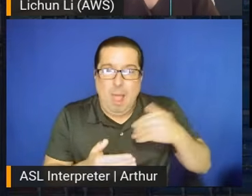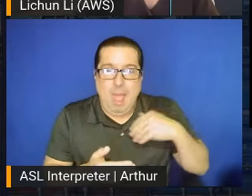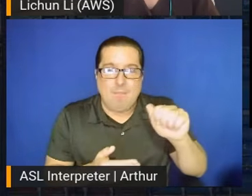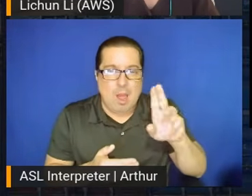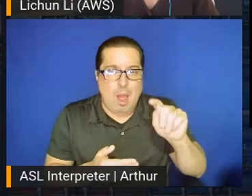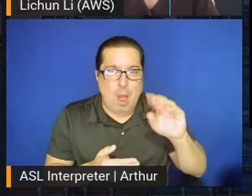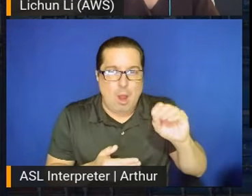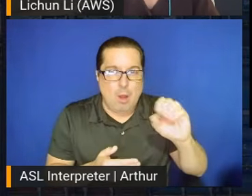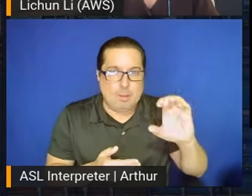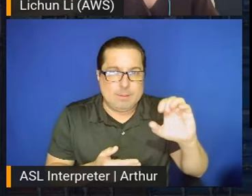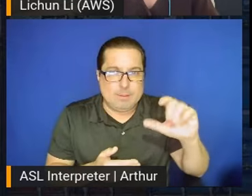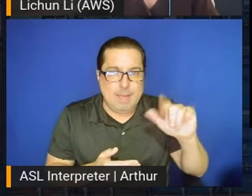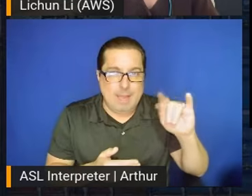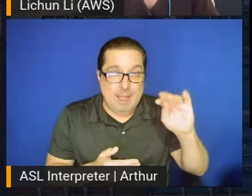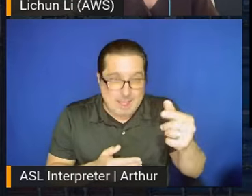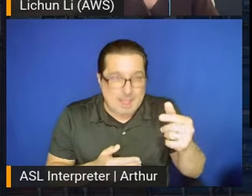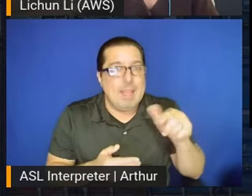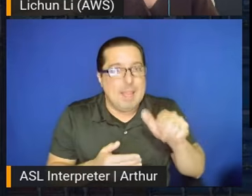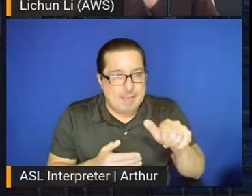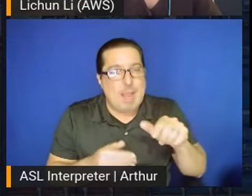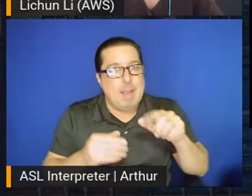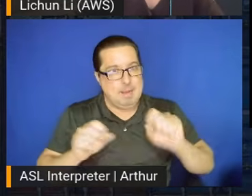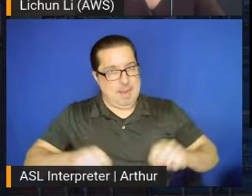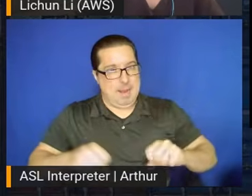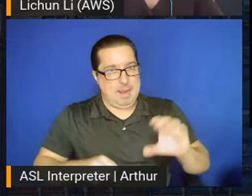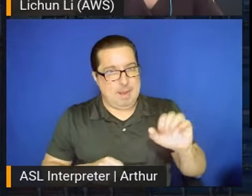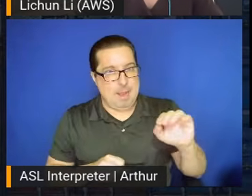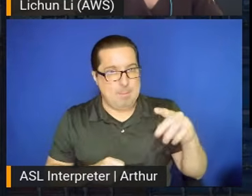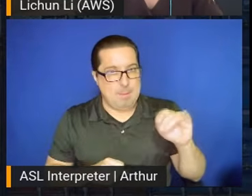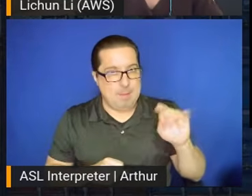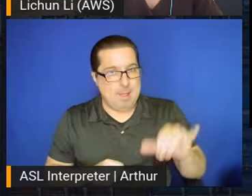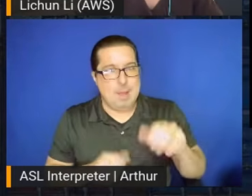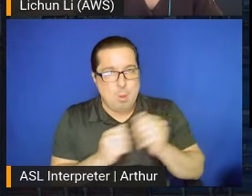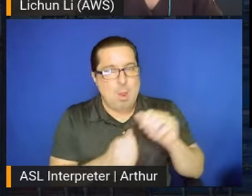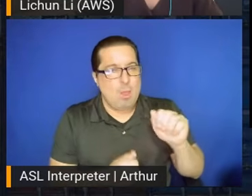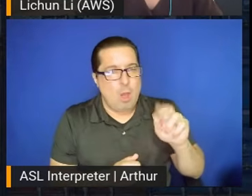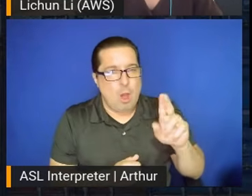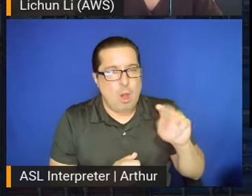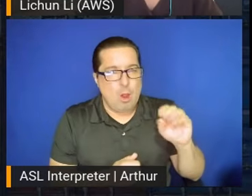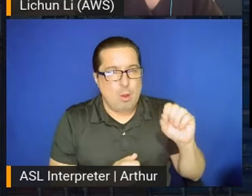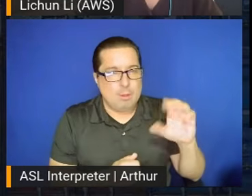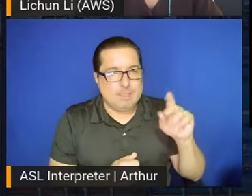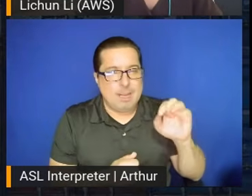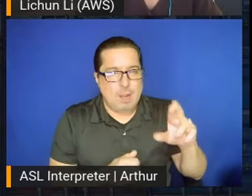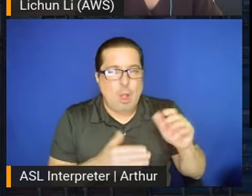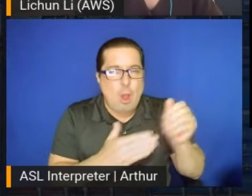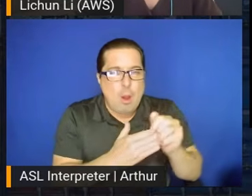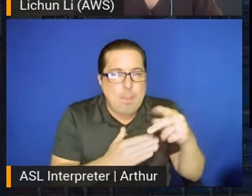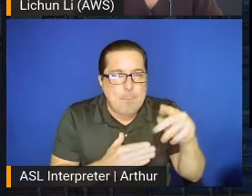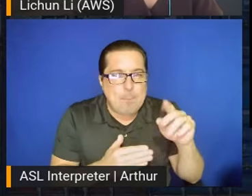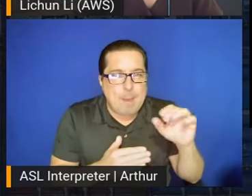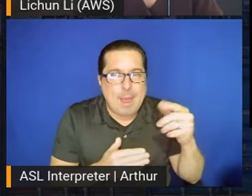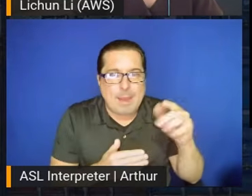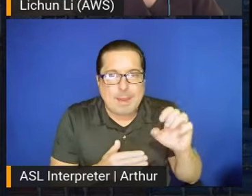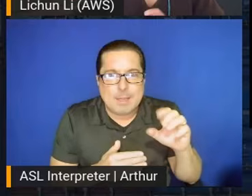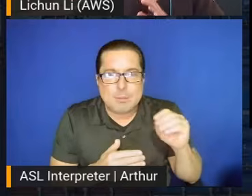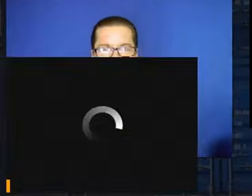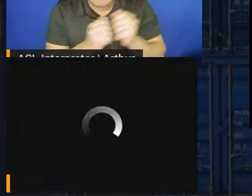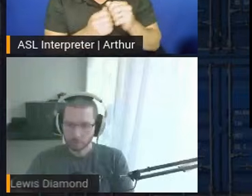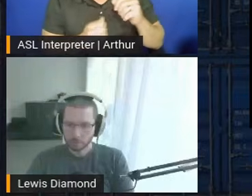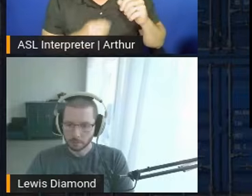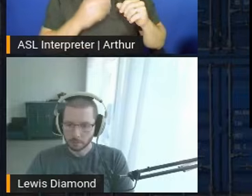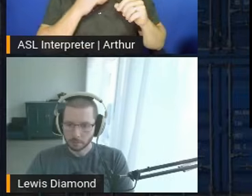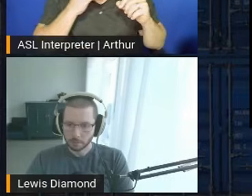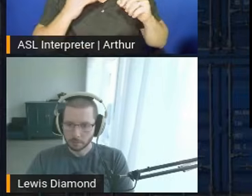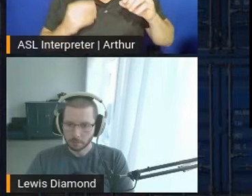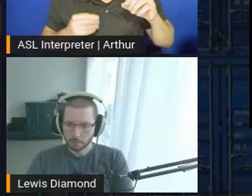with a auto-scaler package, and we'll then look into monitoring and certificate management. These